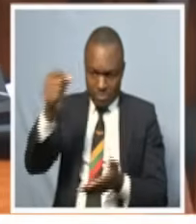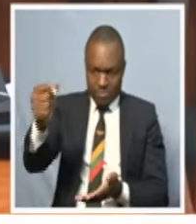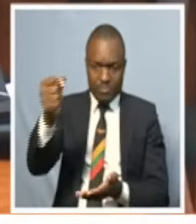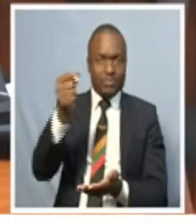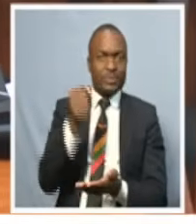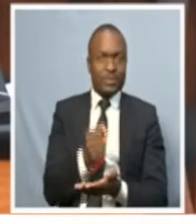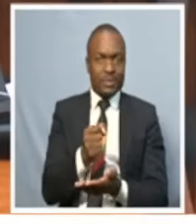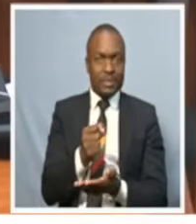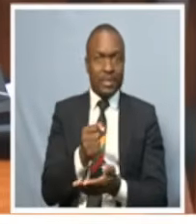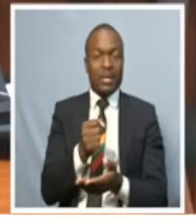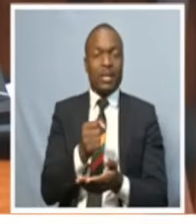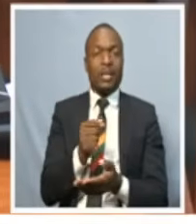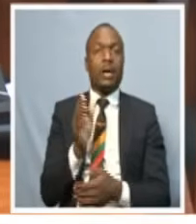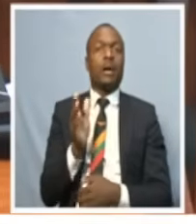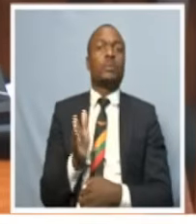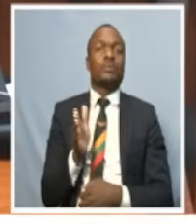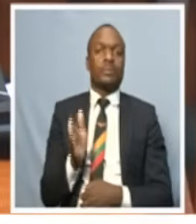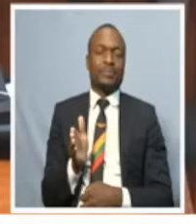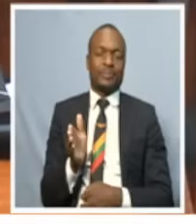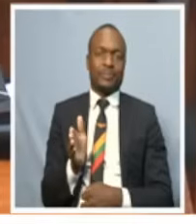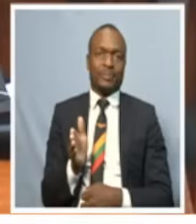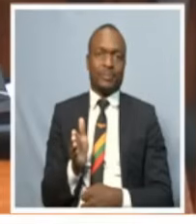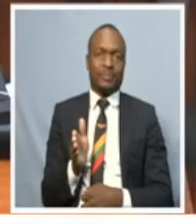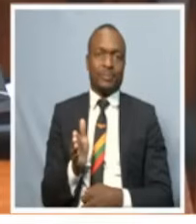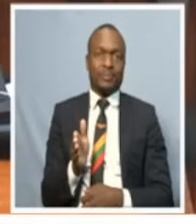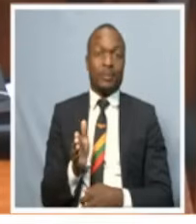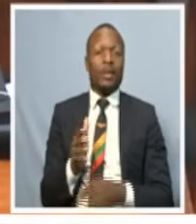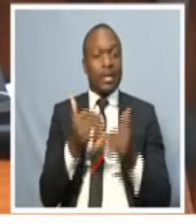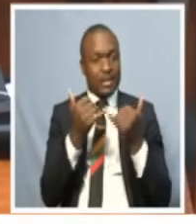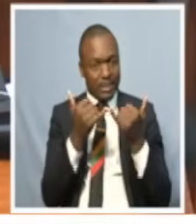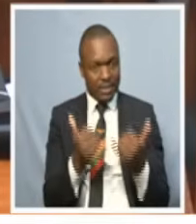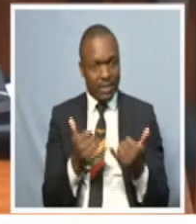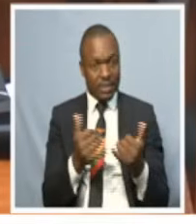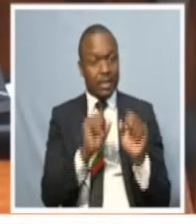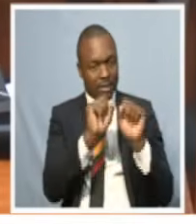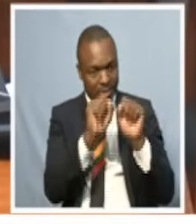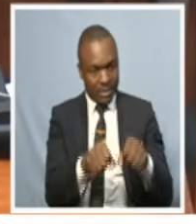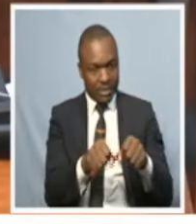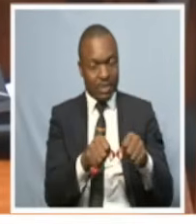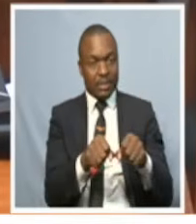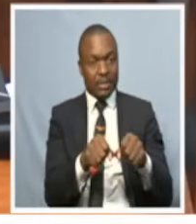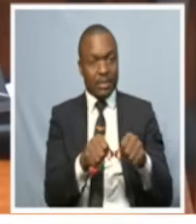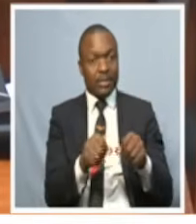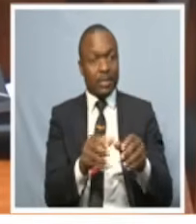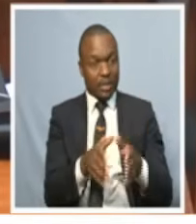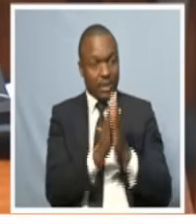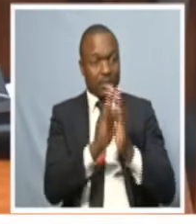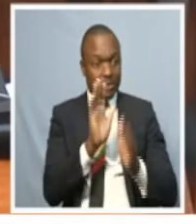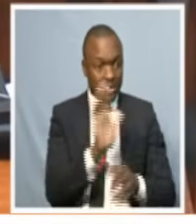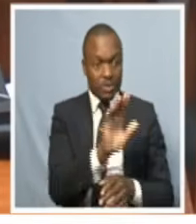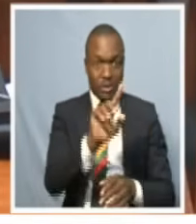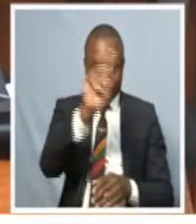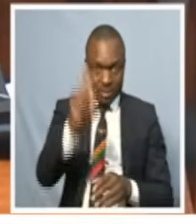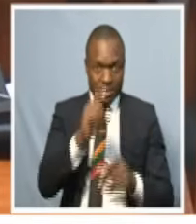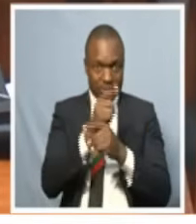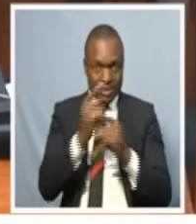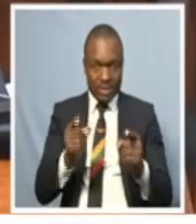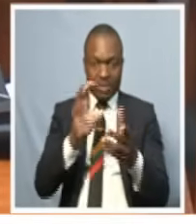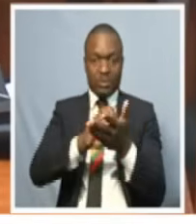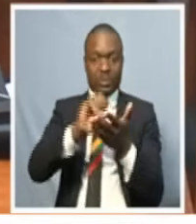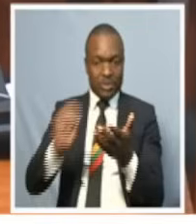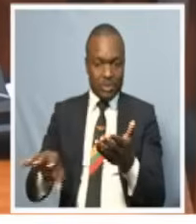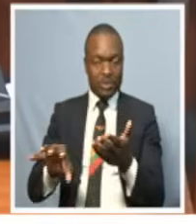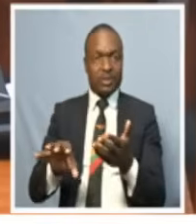employed are from UPND, so that now you can raise your question? Just